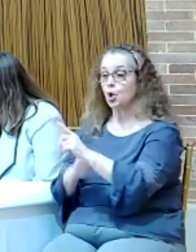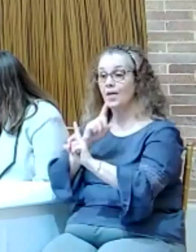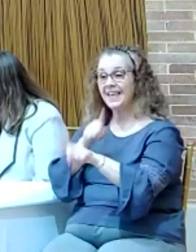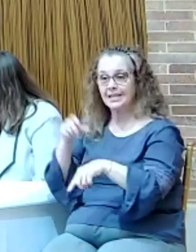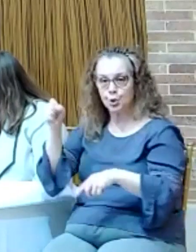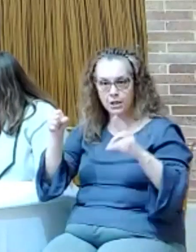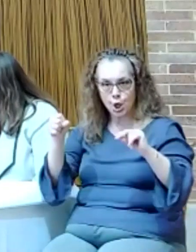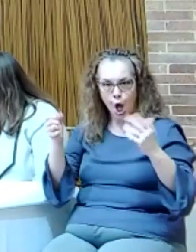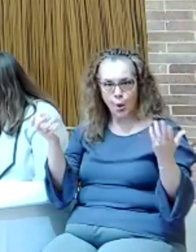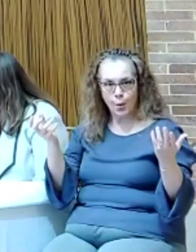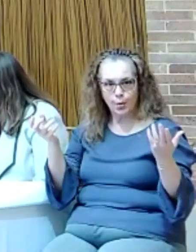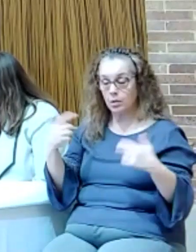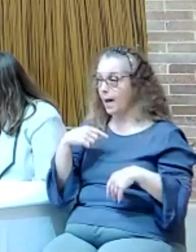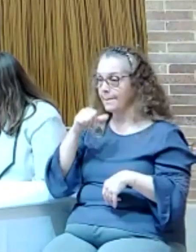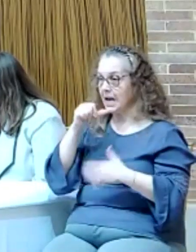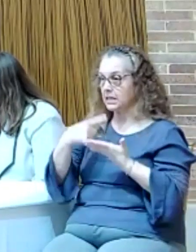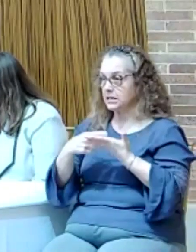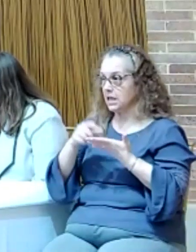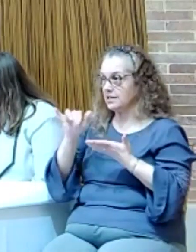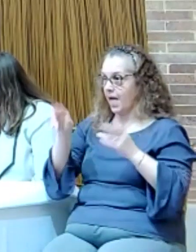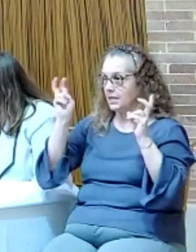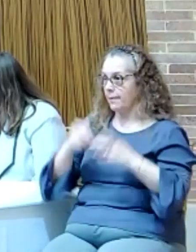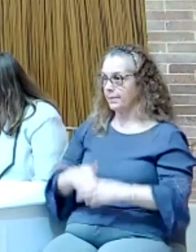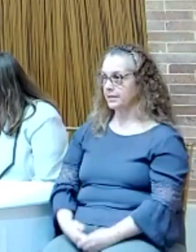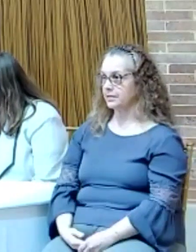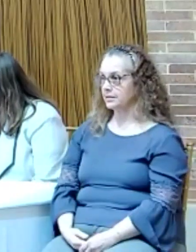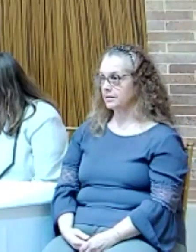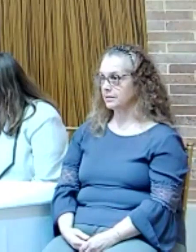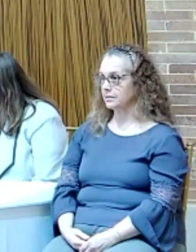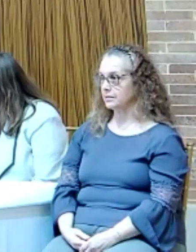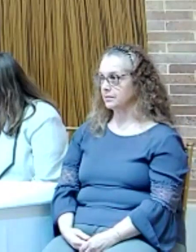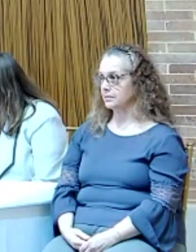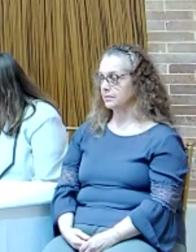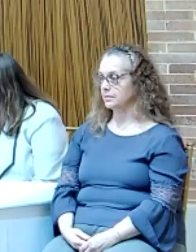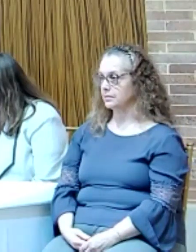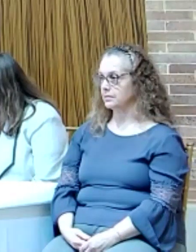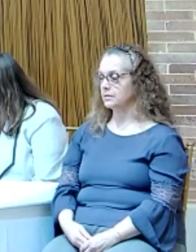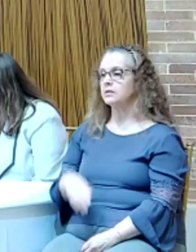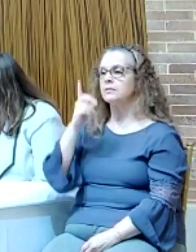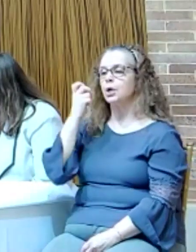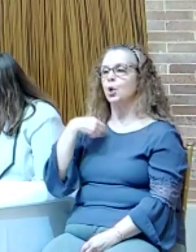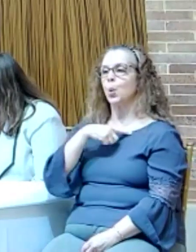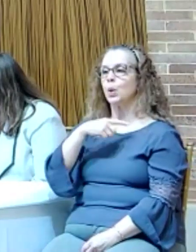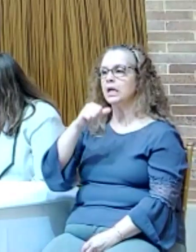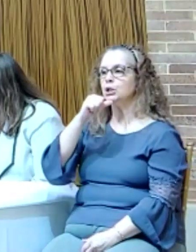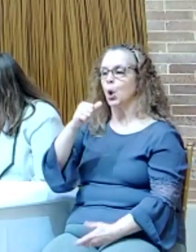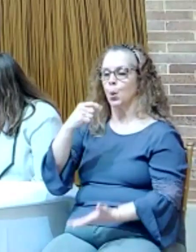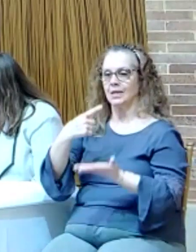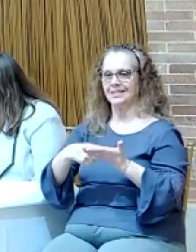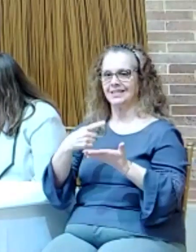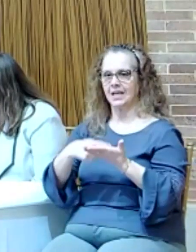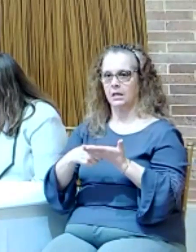okay we are not going to have that conversation as we we do not discuss